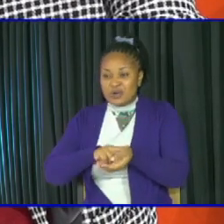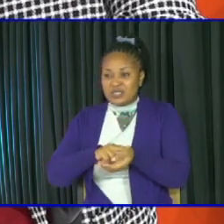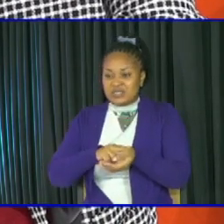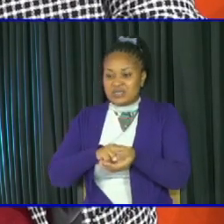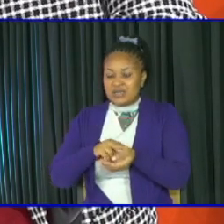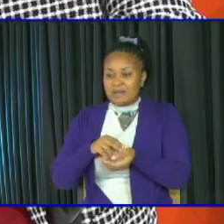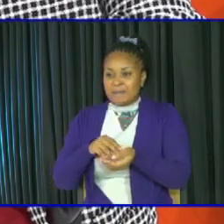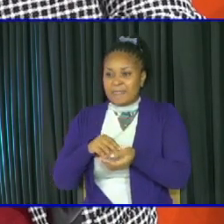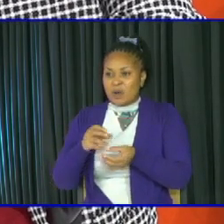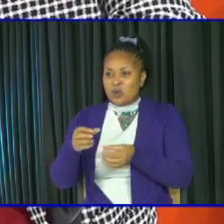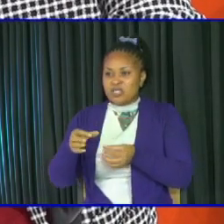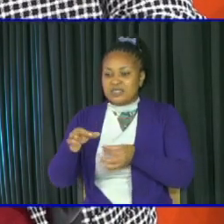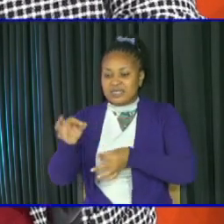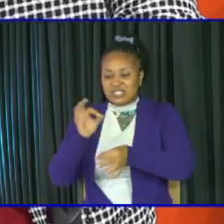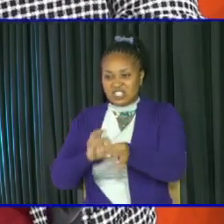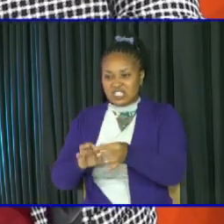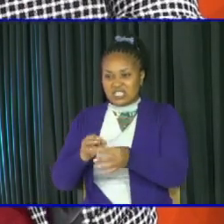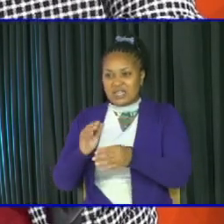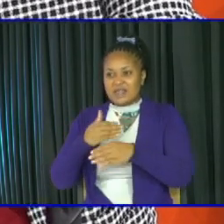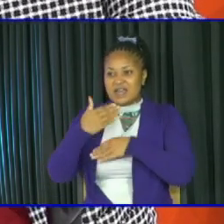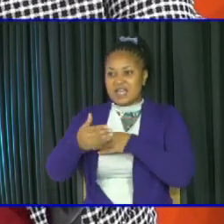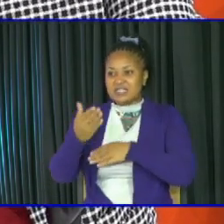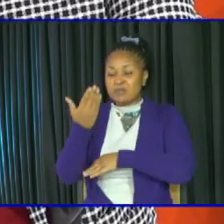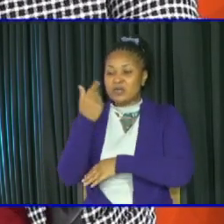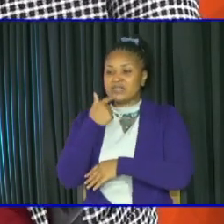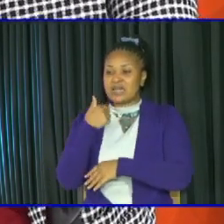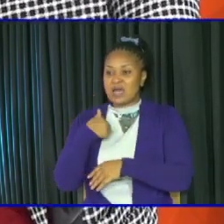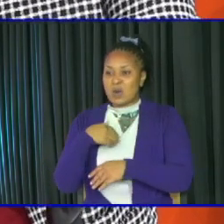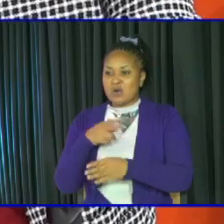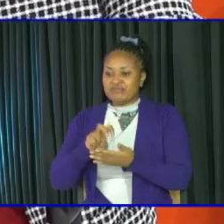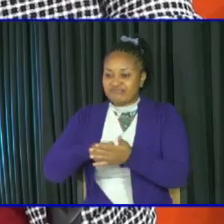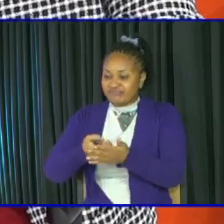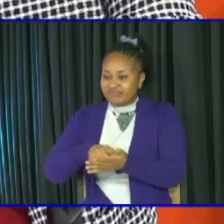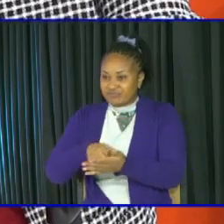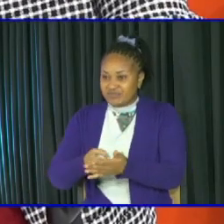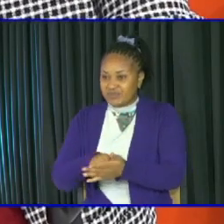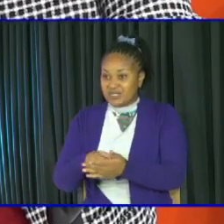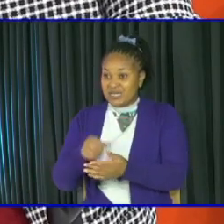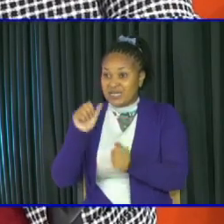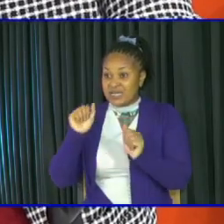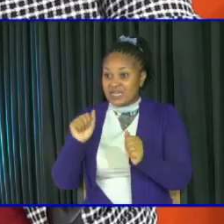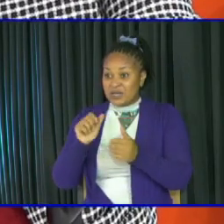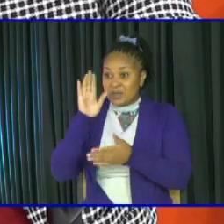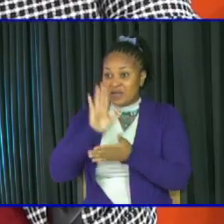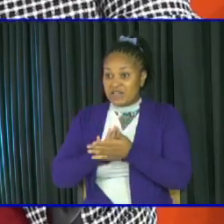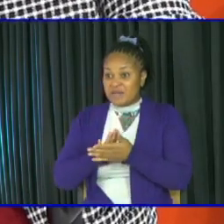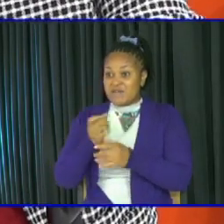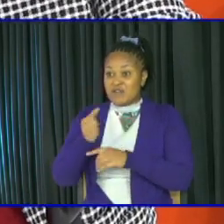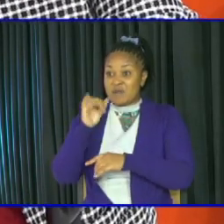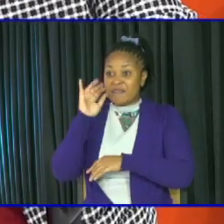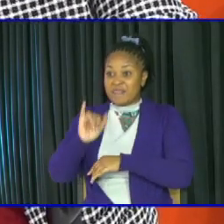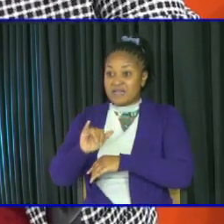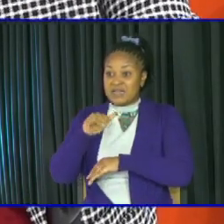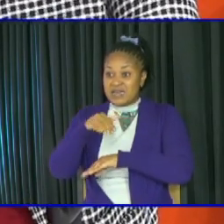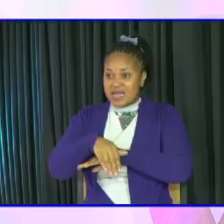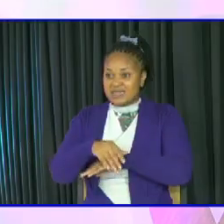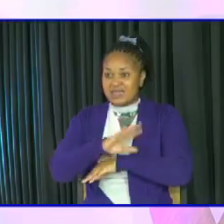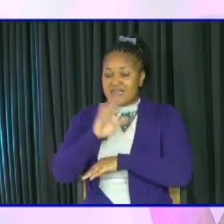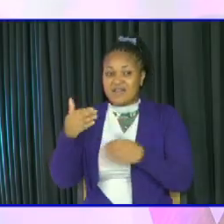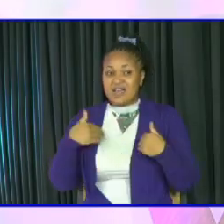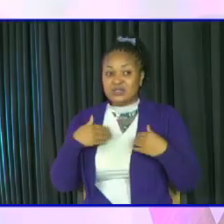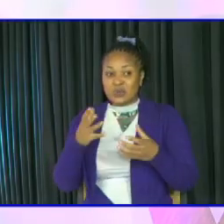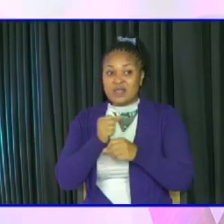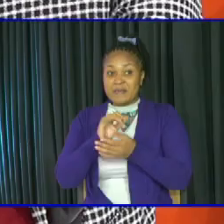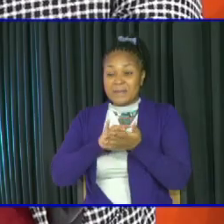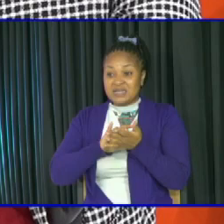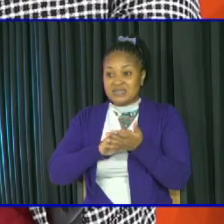morning that I was very restless. And can you believe me that from that night, I didn't have to get the medication anymore. My God is awesome. Amen,